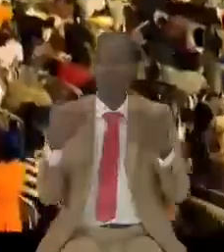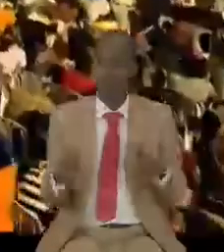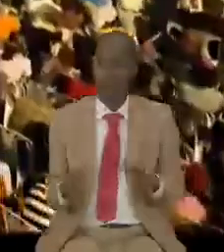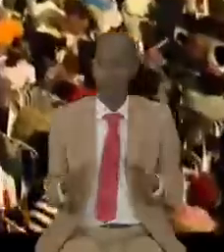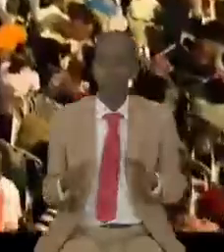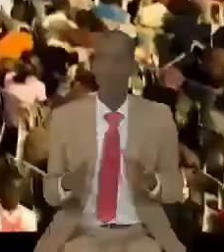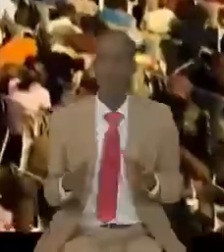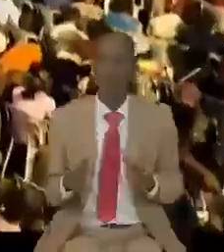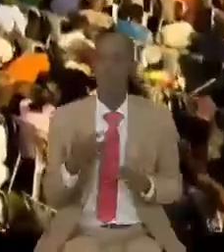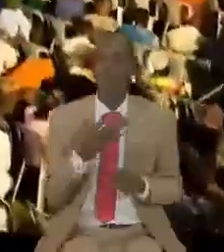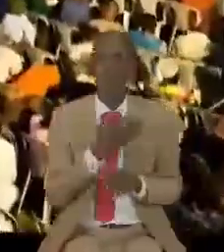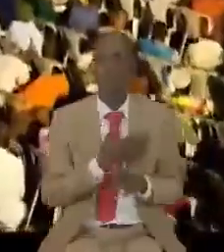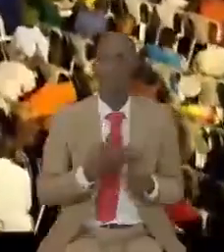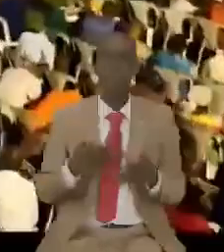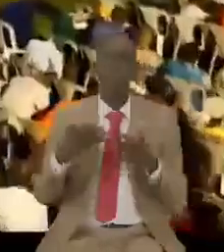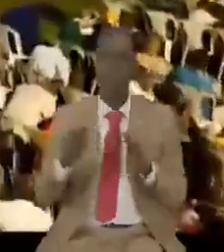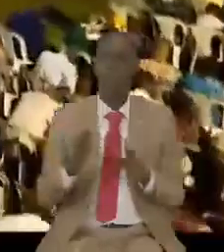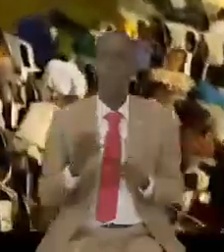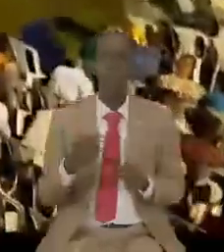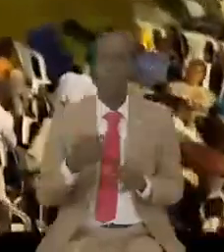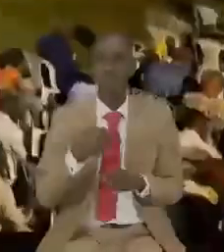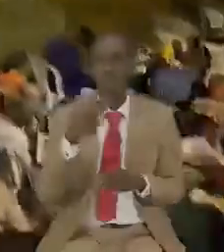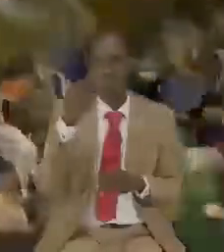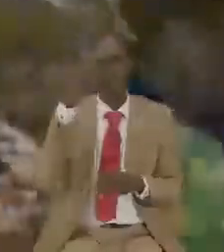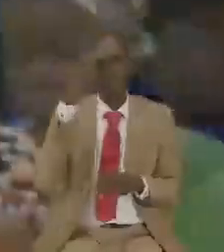give me a signal.